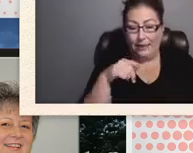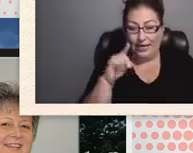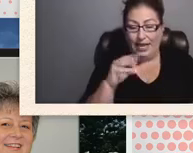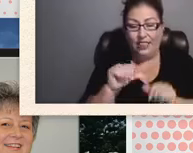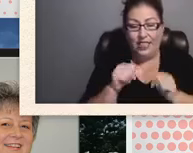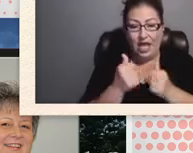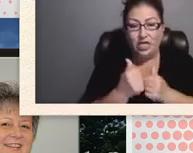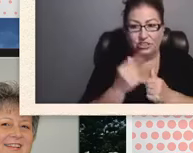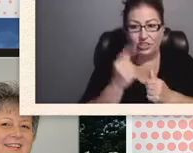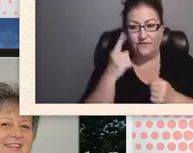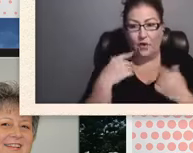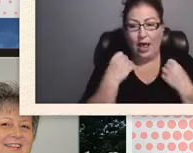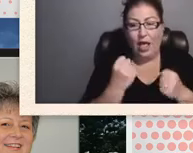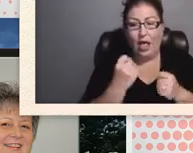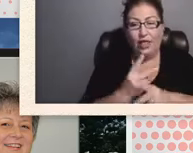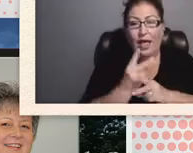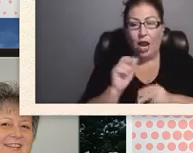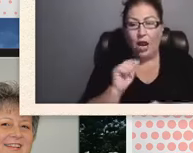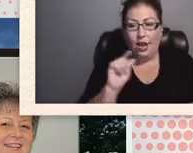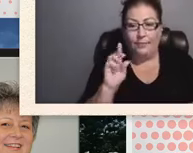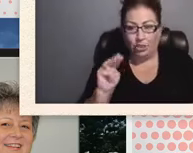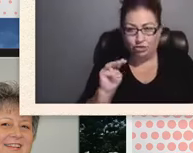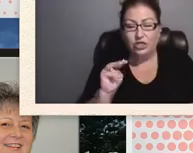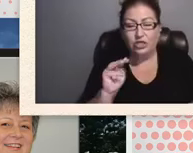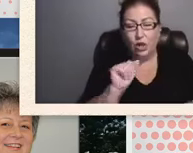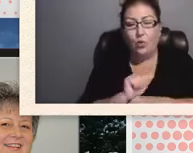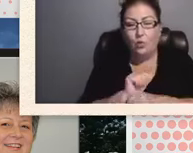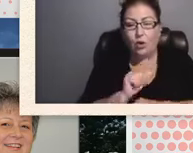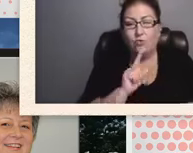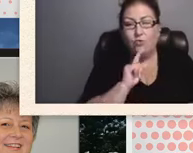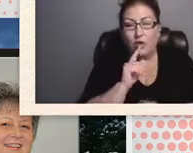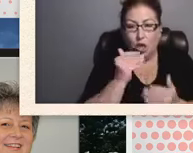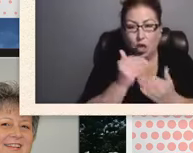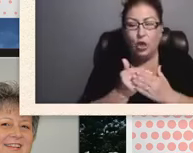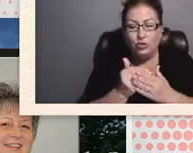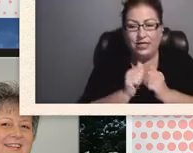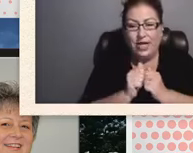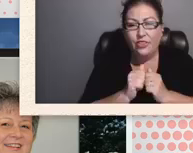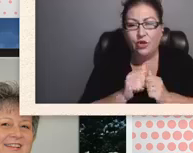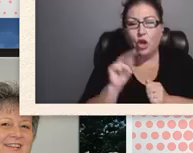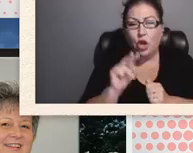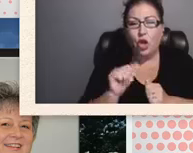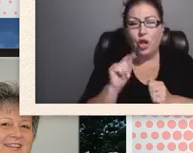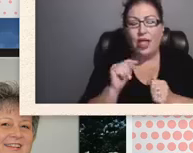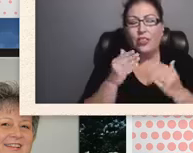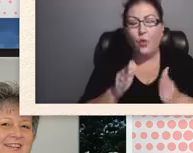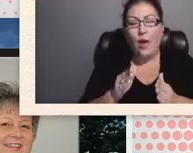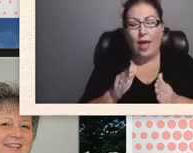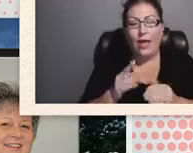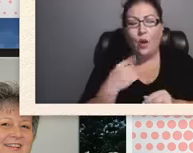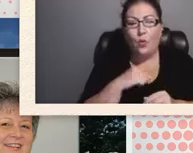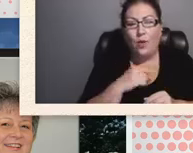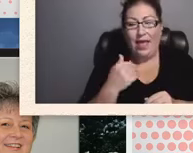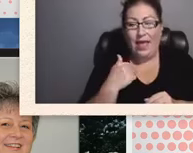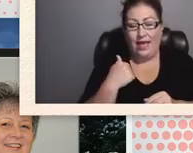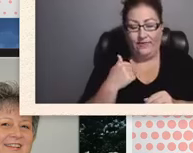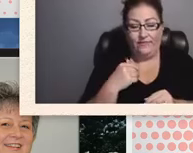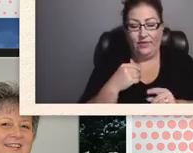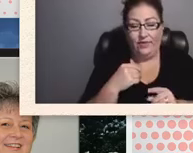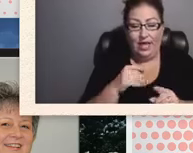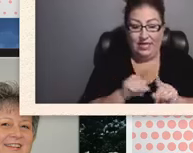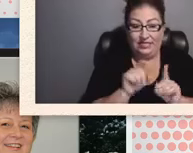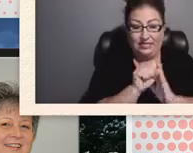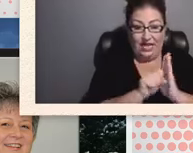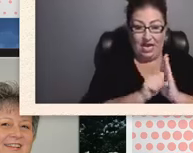Healthcare Administration have worked very closely together to look at the ways that we as state agencies could